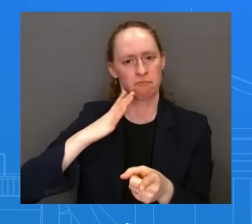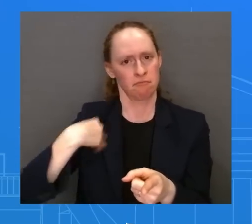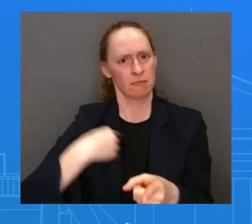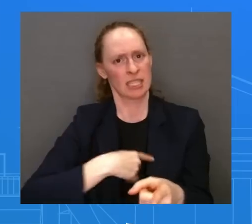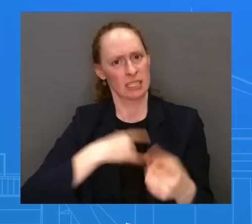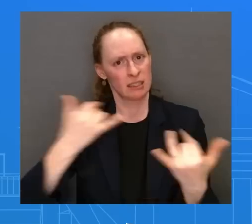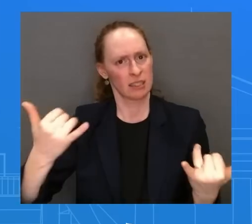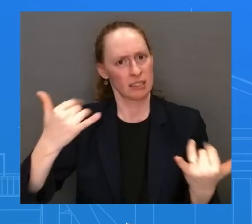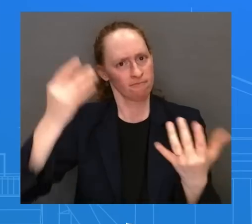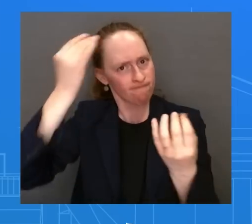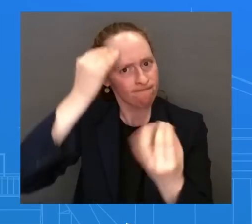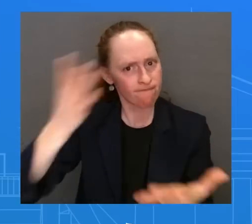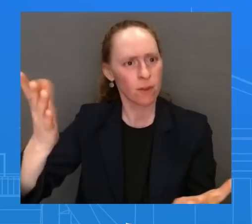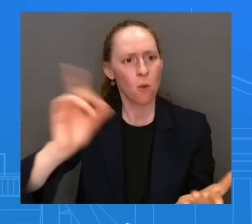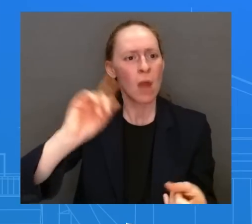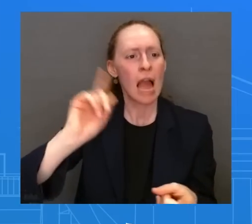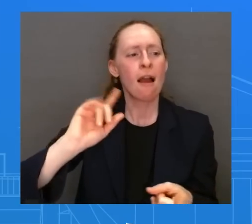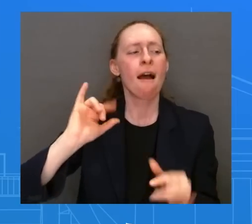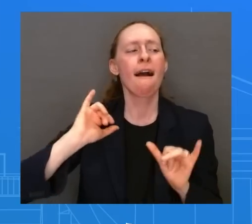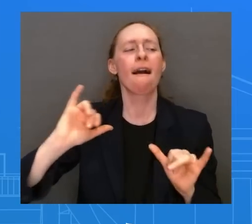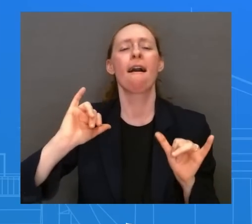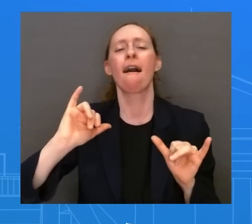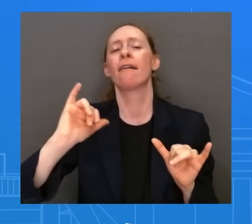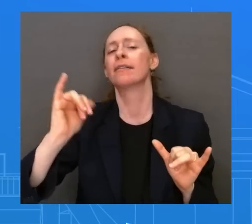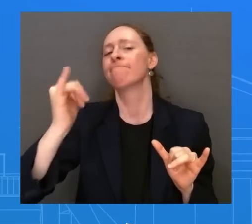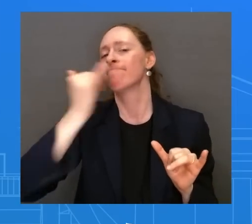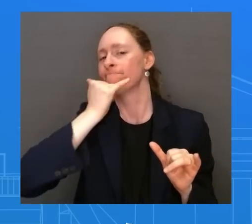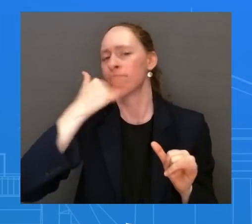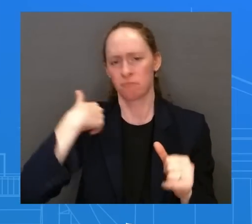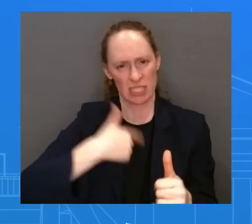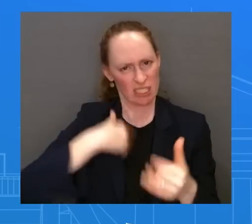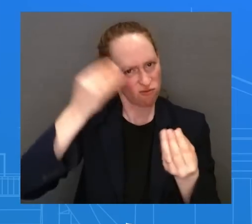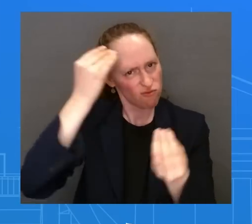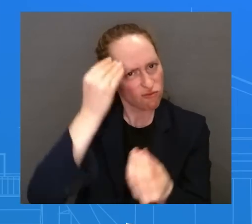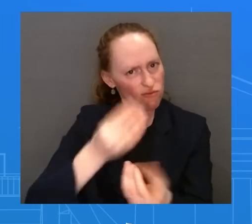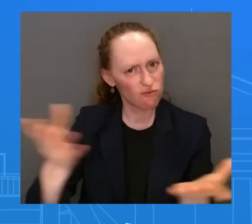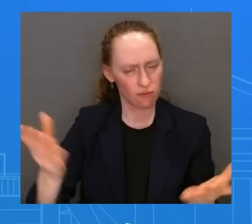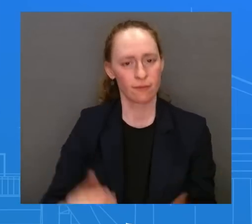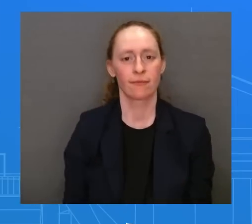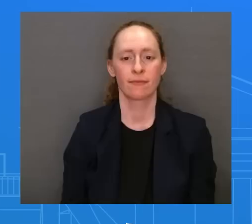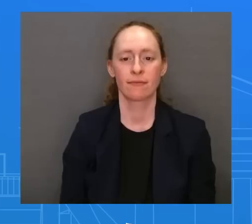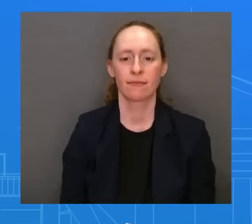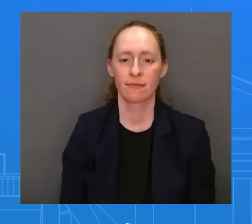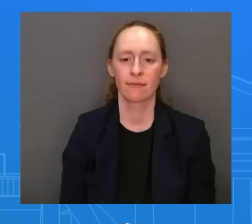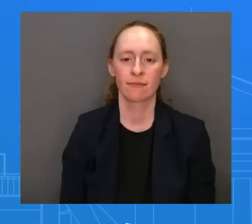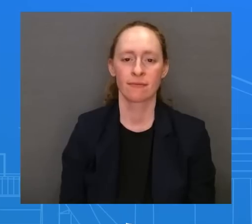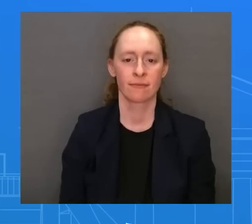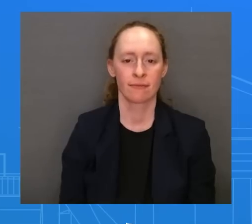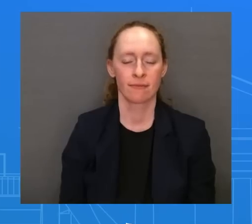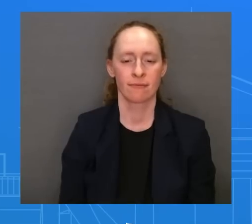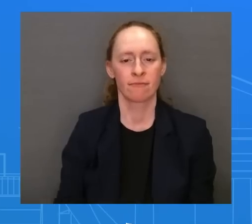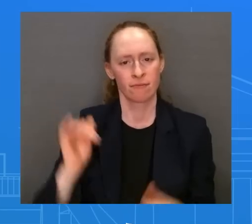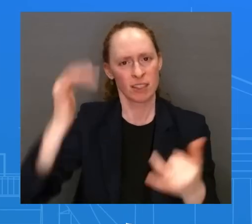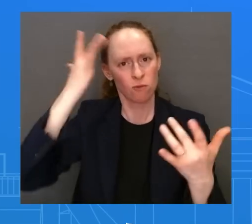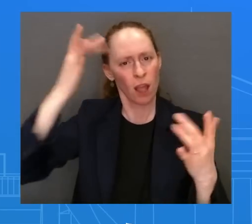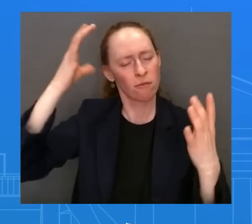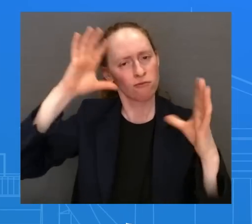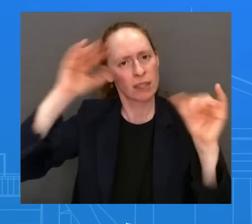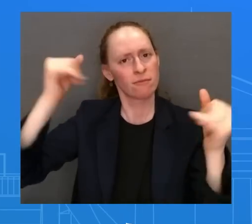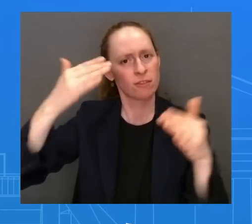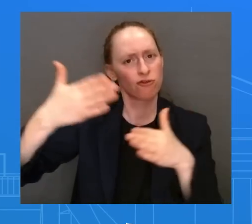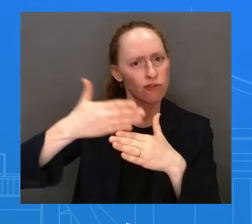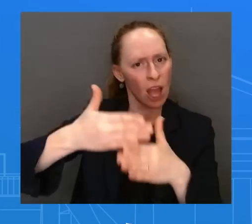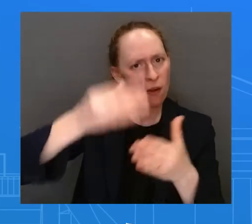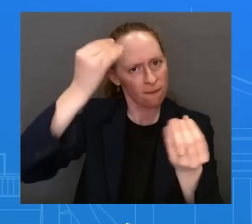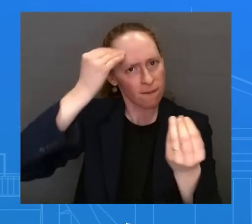some of the decision-making that was laid before the president and and his qu and the questions that he that he asked this document and this effort isn't